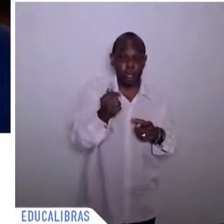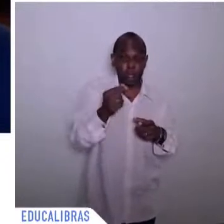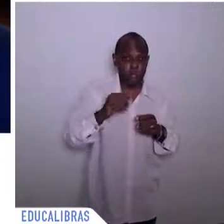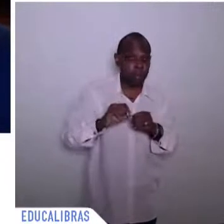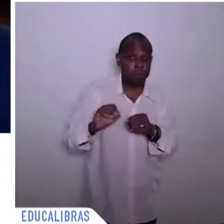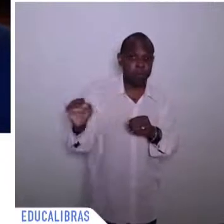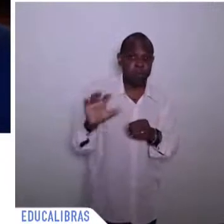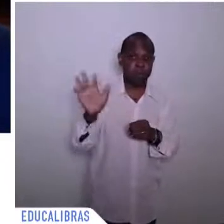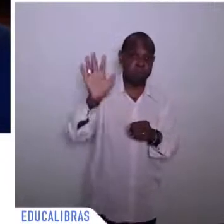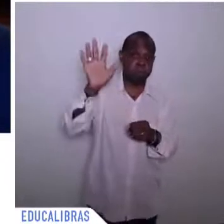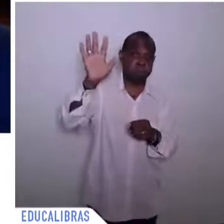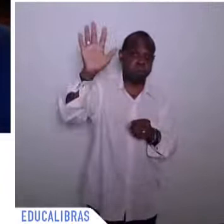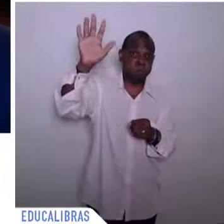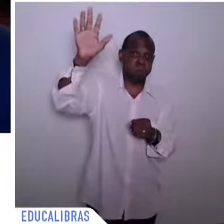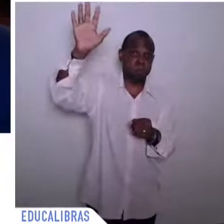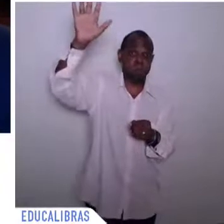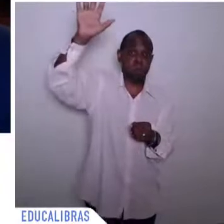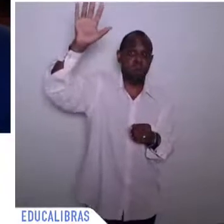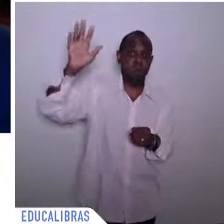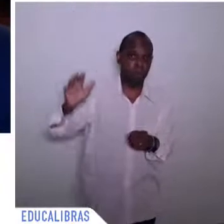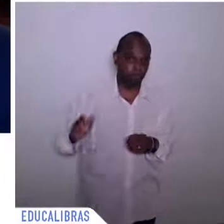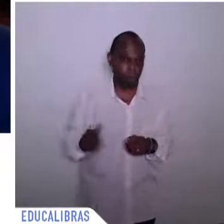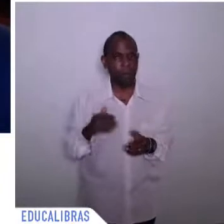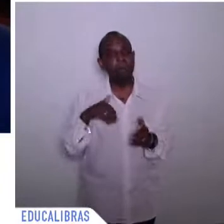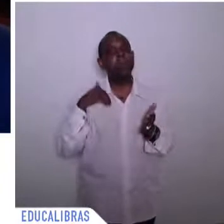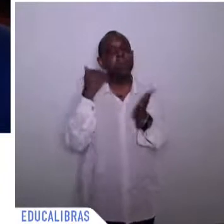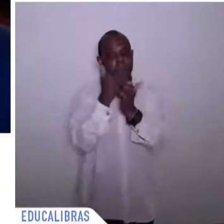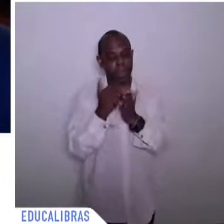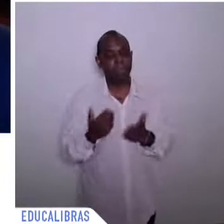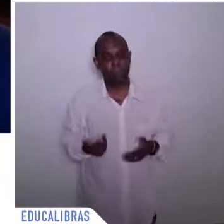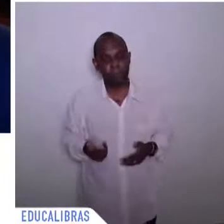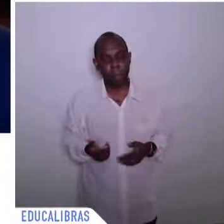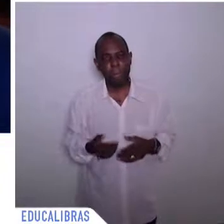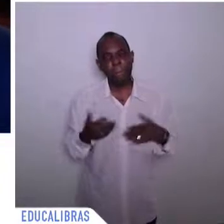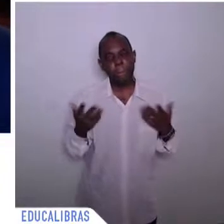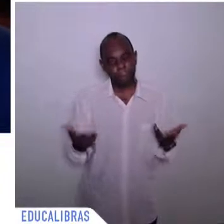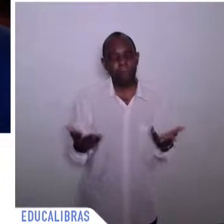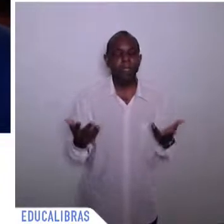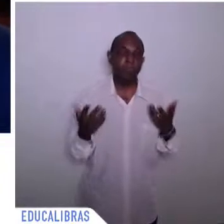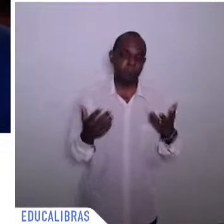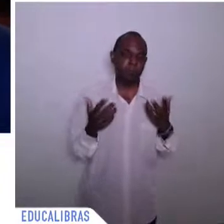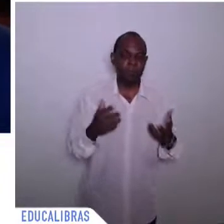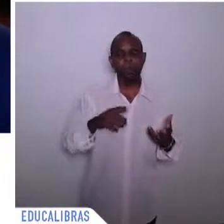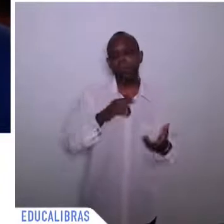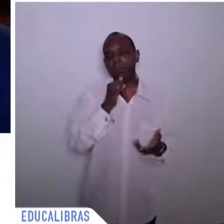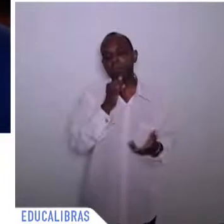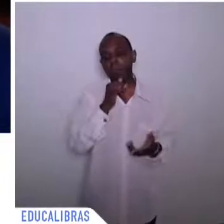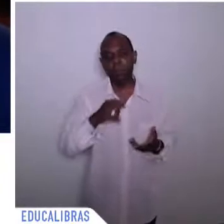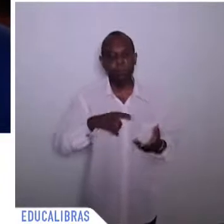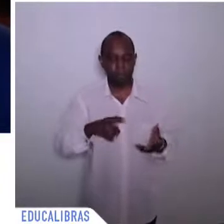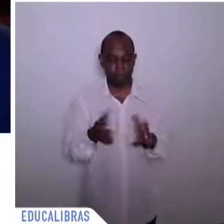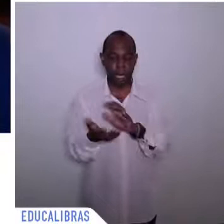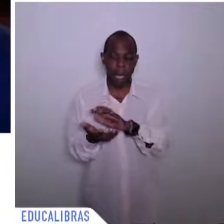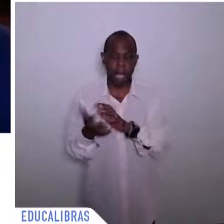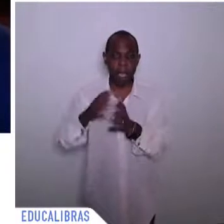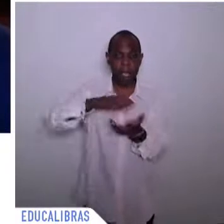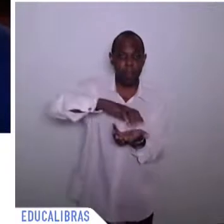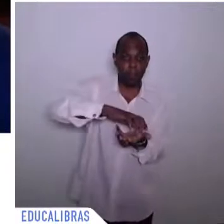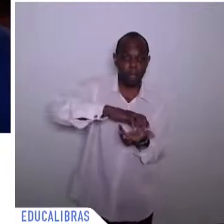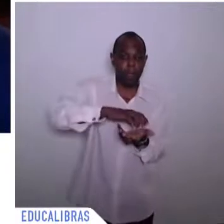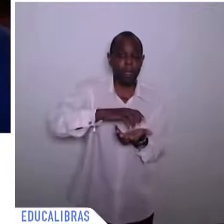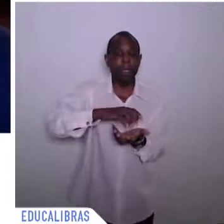numbers. So I believe it looks very normal. It seems normal.